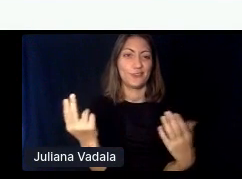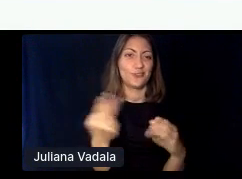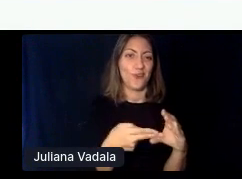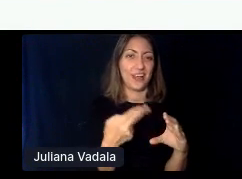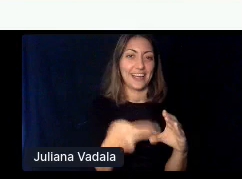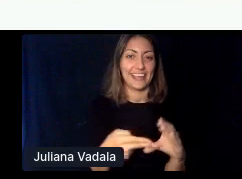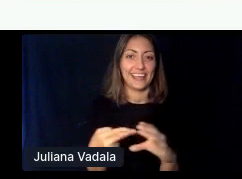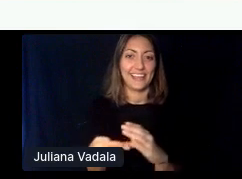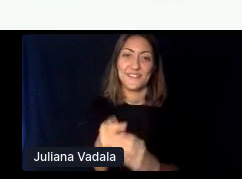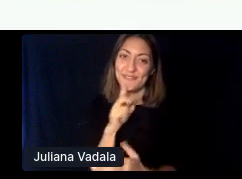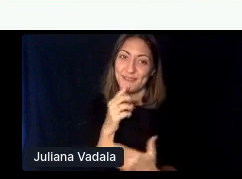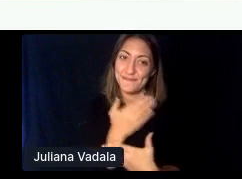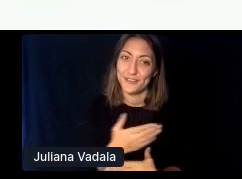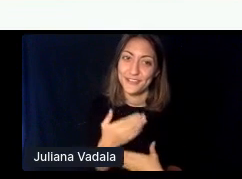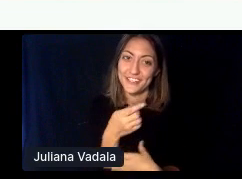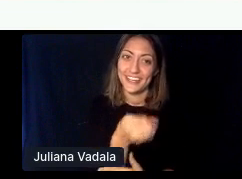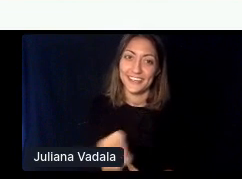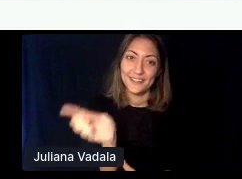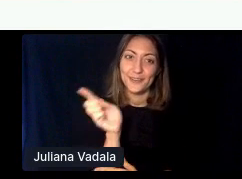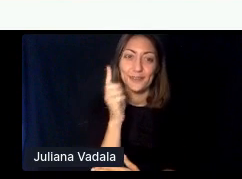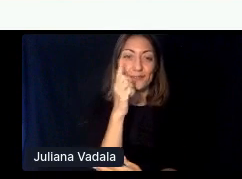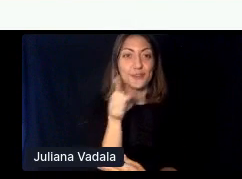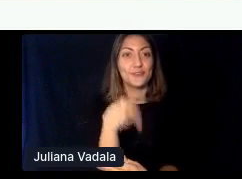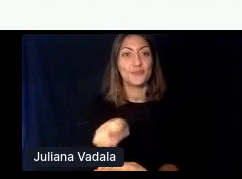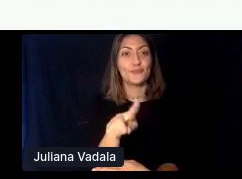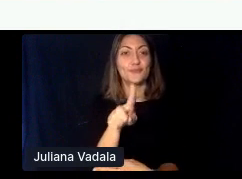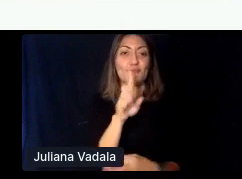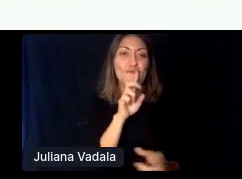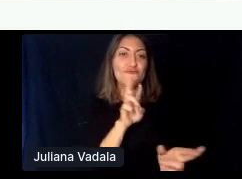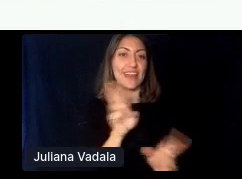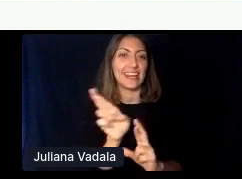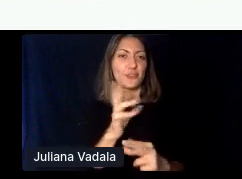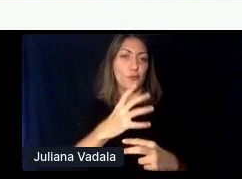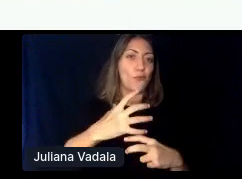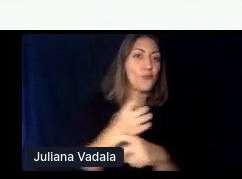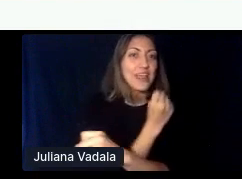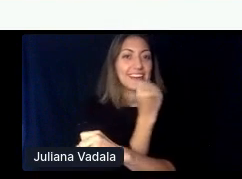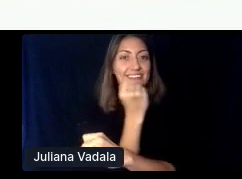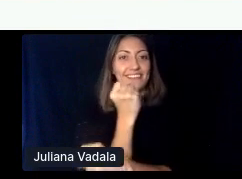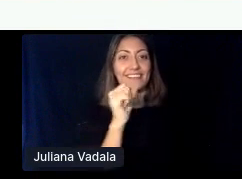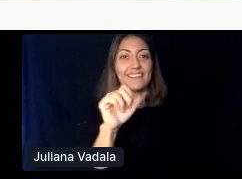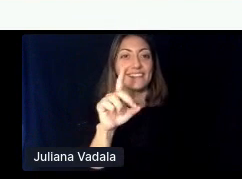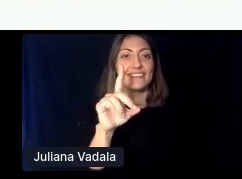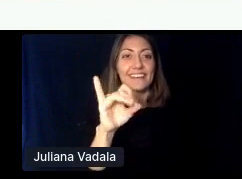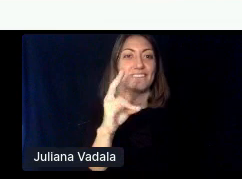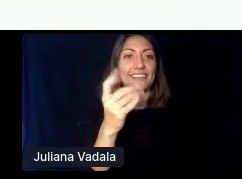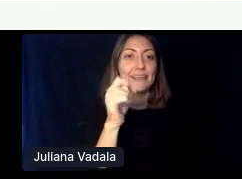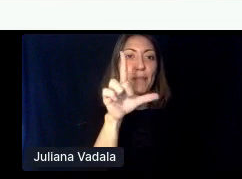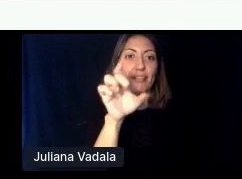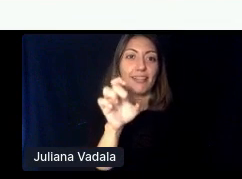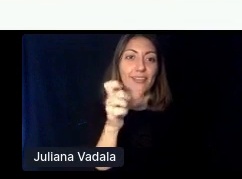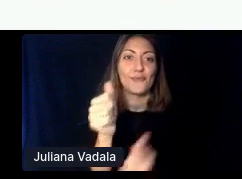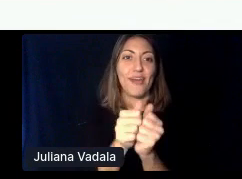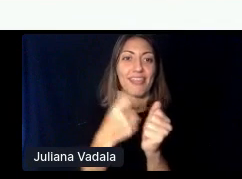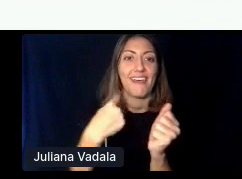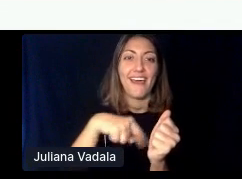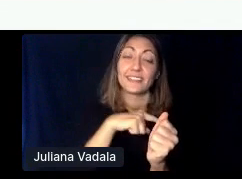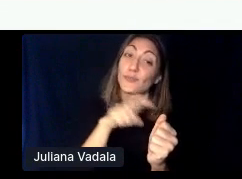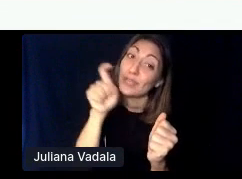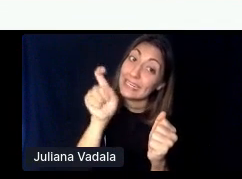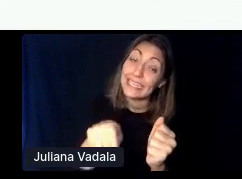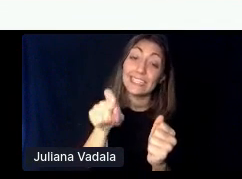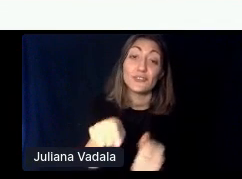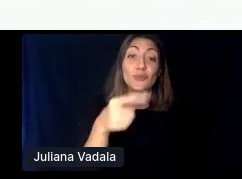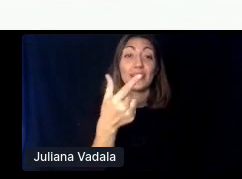getting into it and being ready to win Divisible with us, because we need to get out the vote. It's really important. We